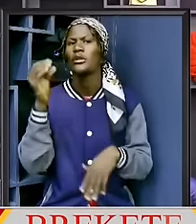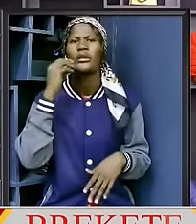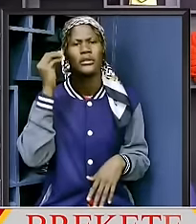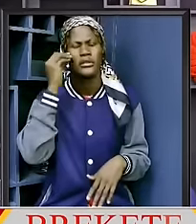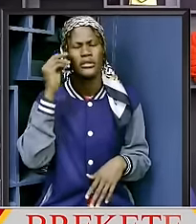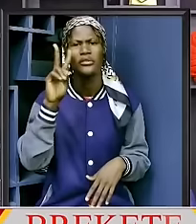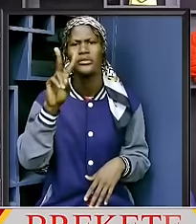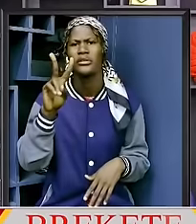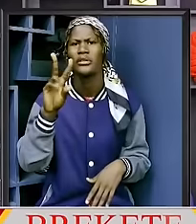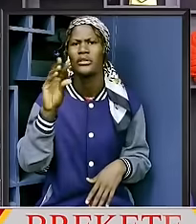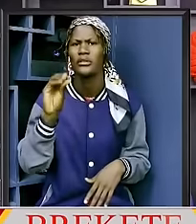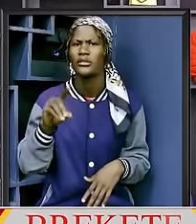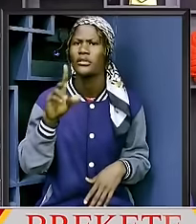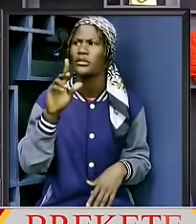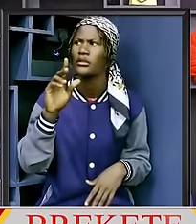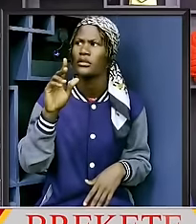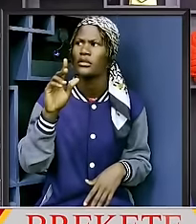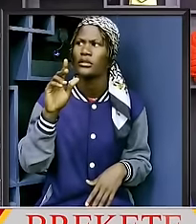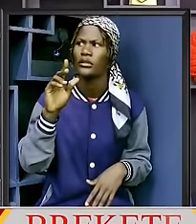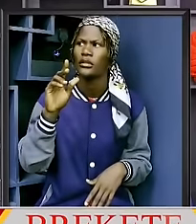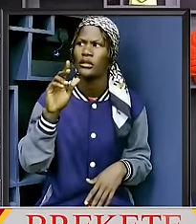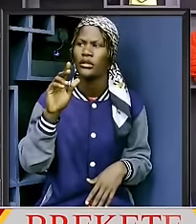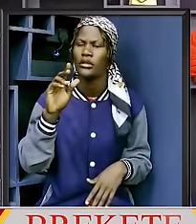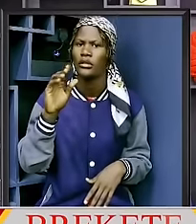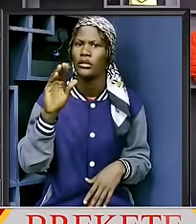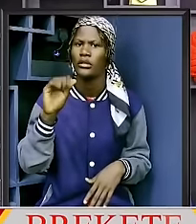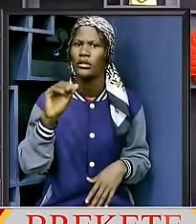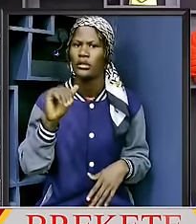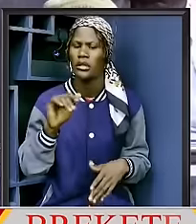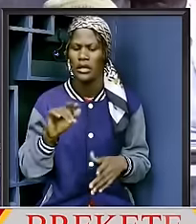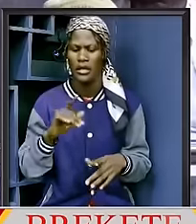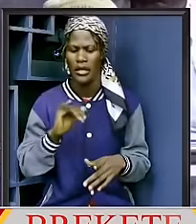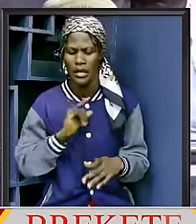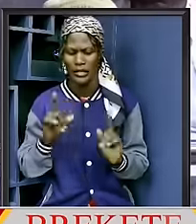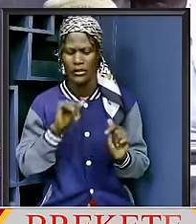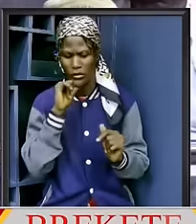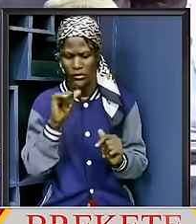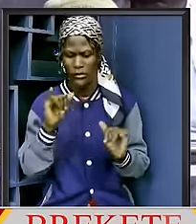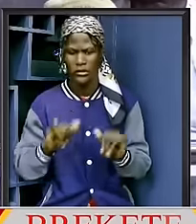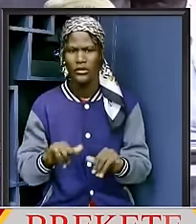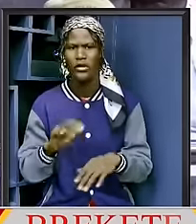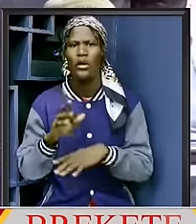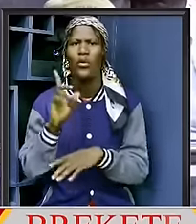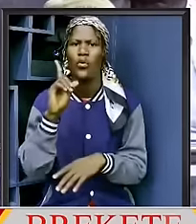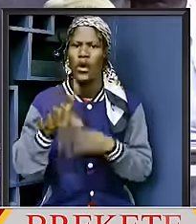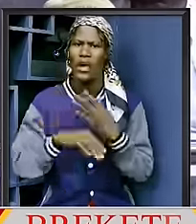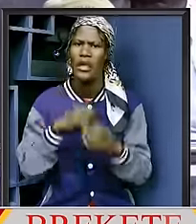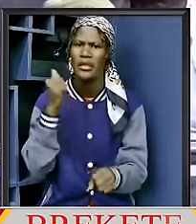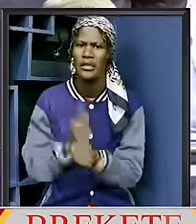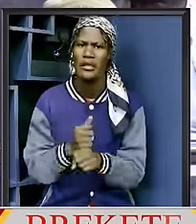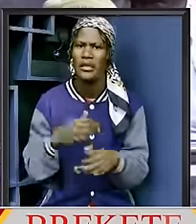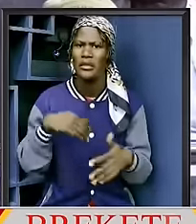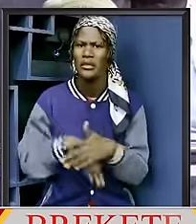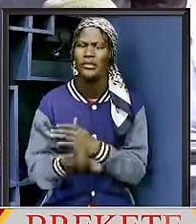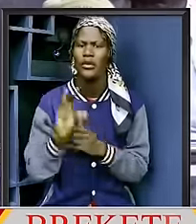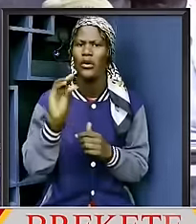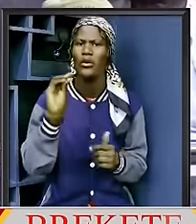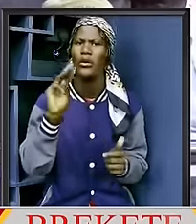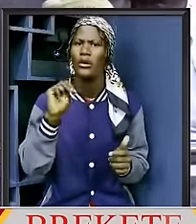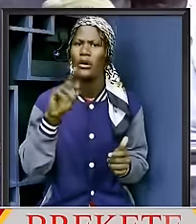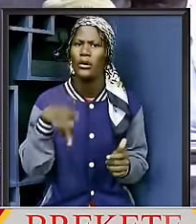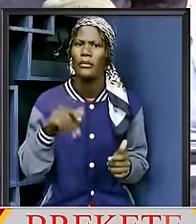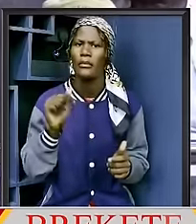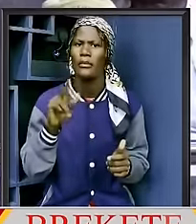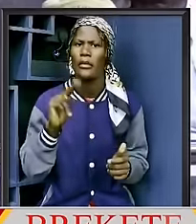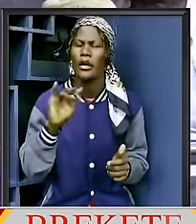I came to Abuja, I don't even dream of coming here. I've not spent 1 year in your company. It's better for you people to come. Or come and check my house. If it's a